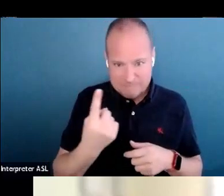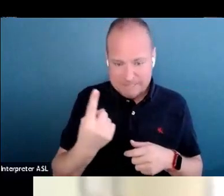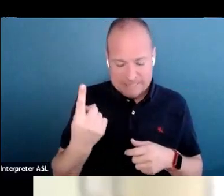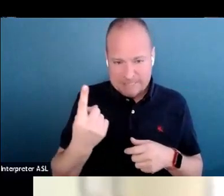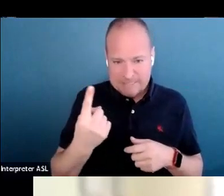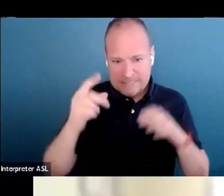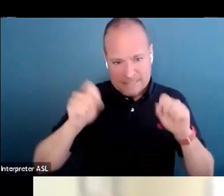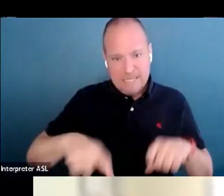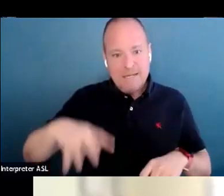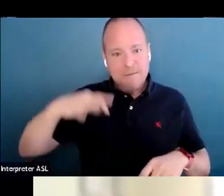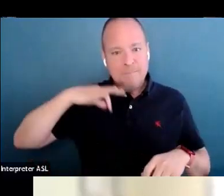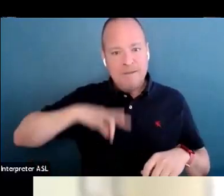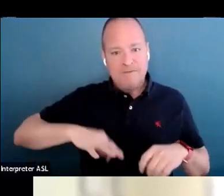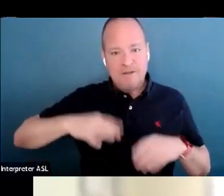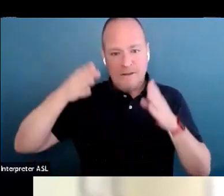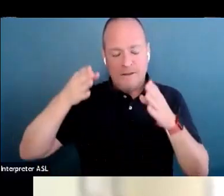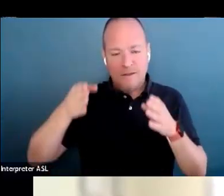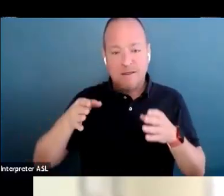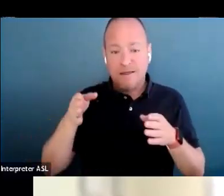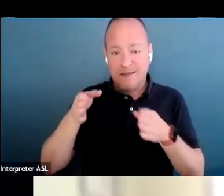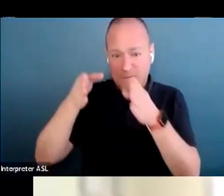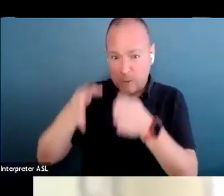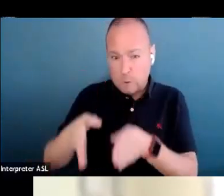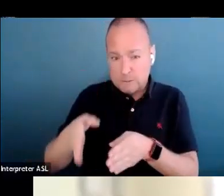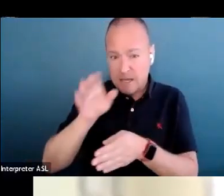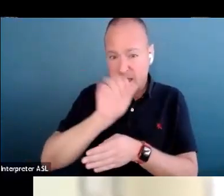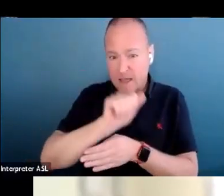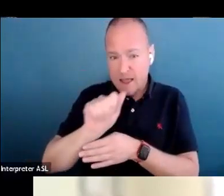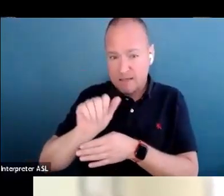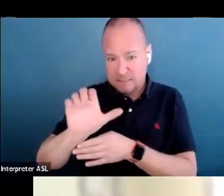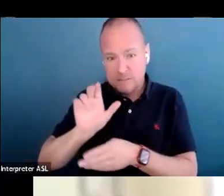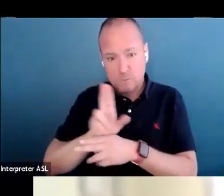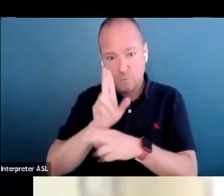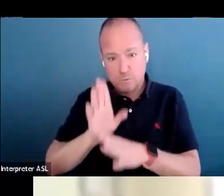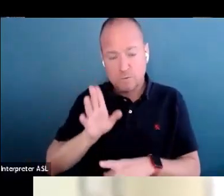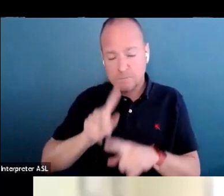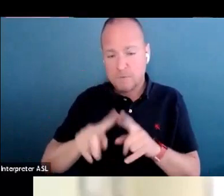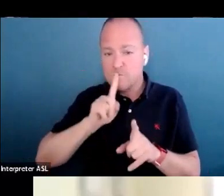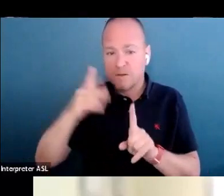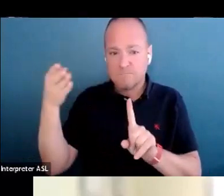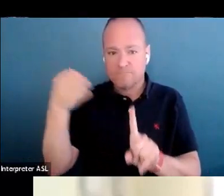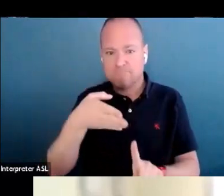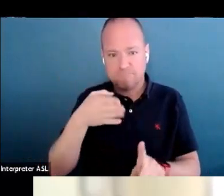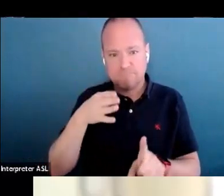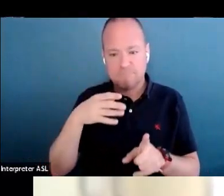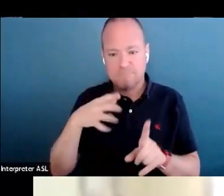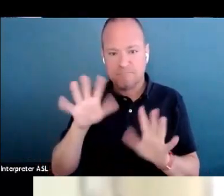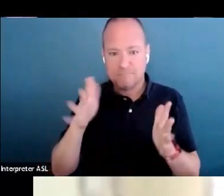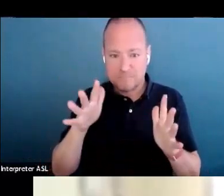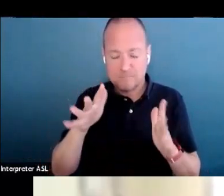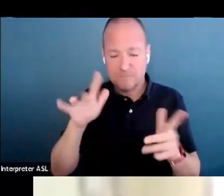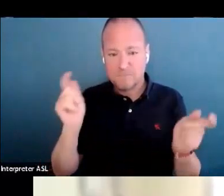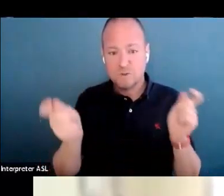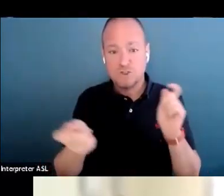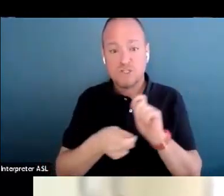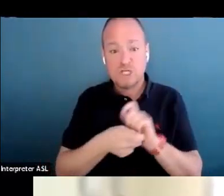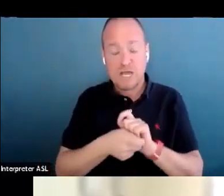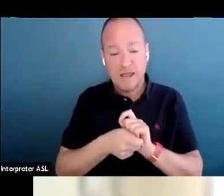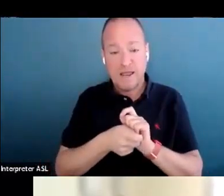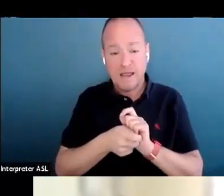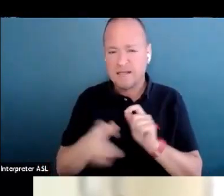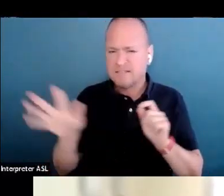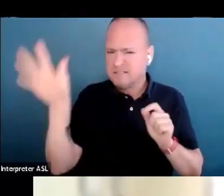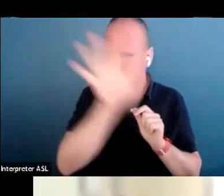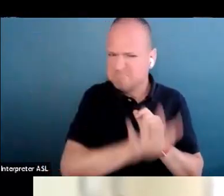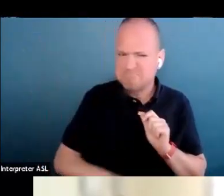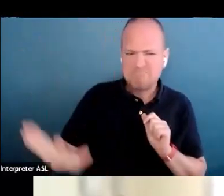can benefit an individual AAC user per se, but it's really aimed to sort of change the landscape for the